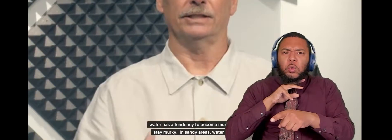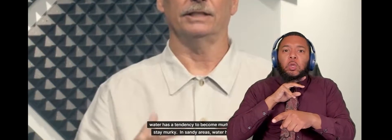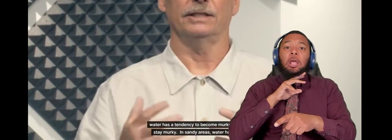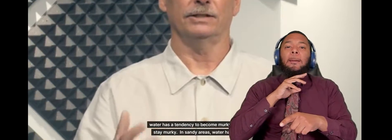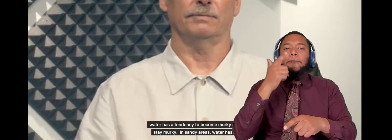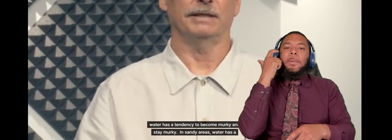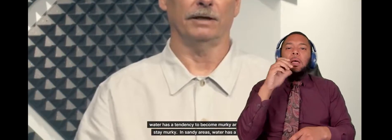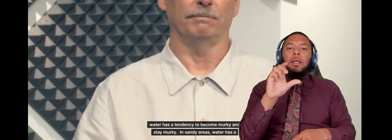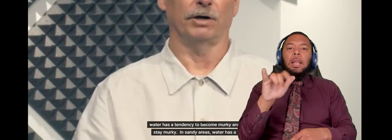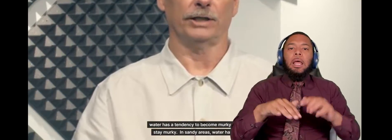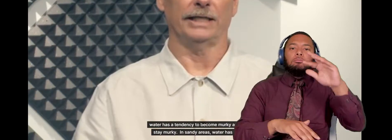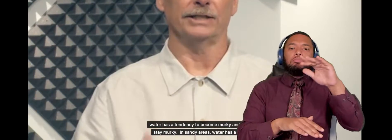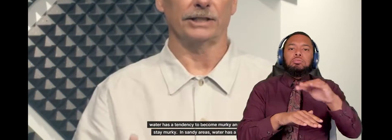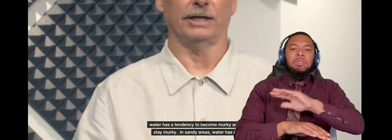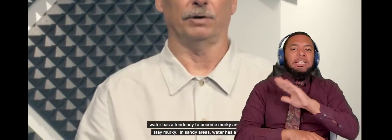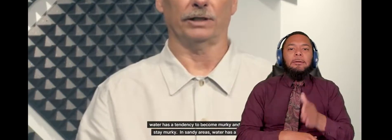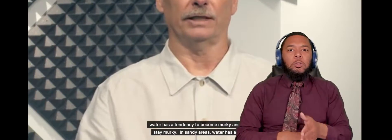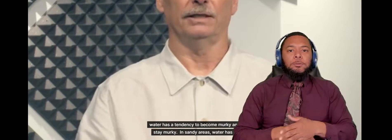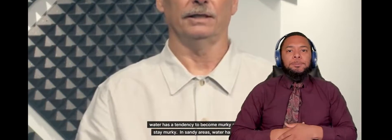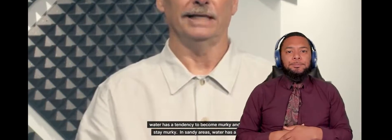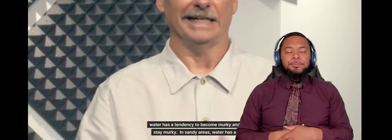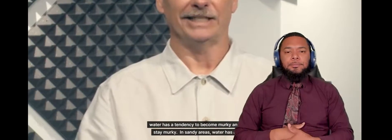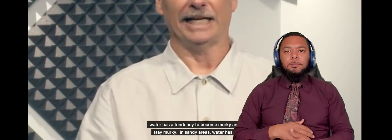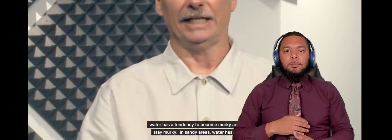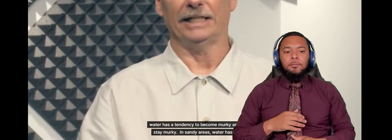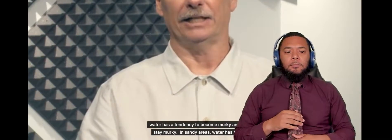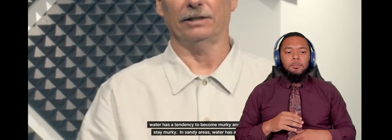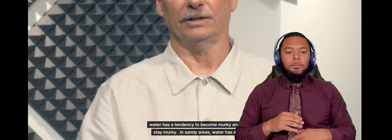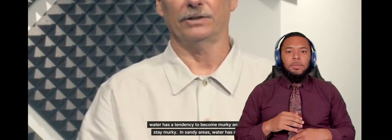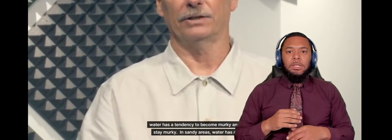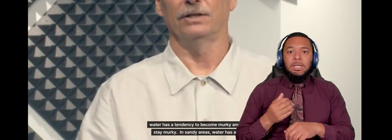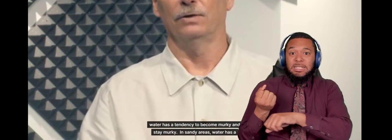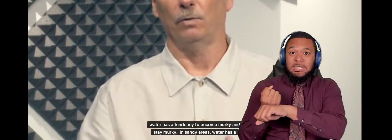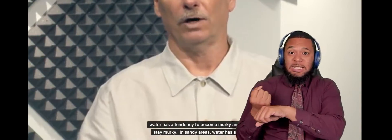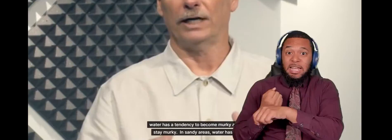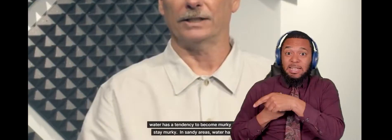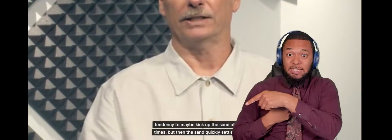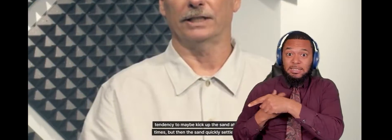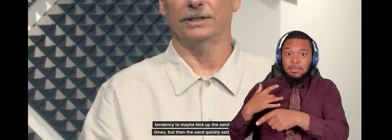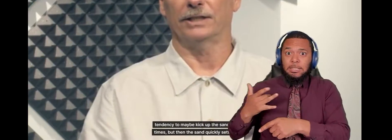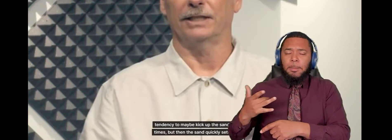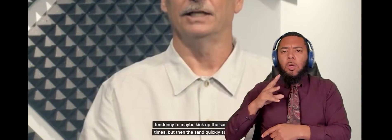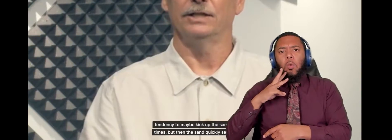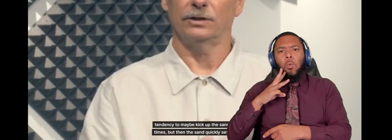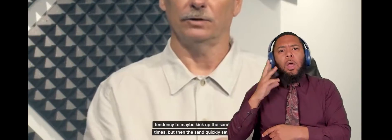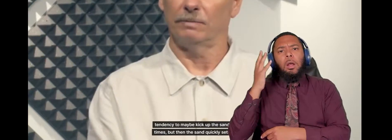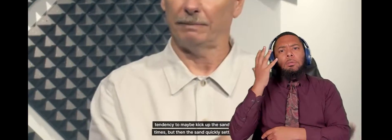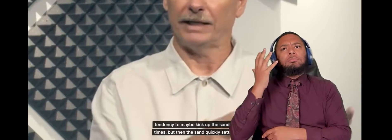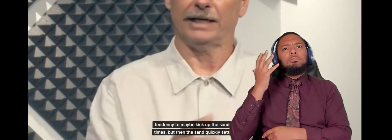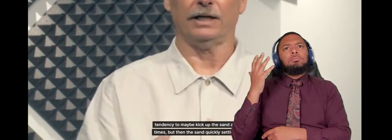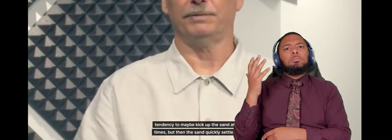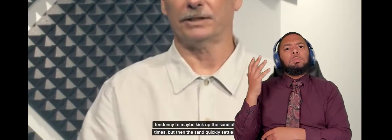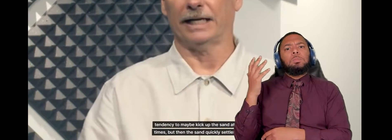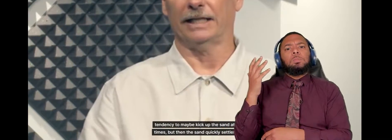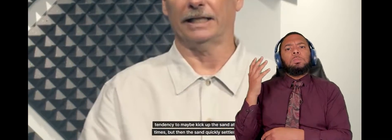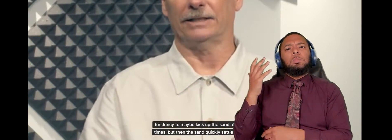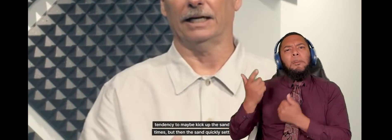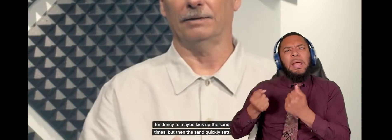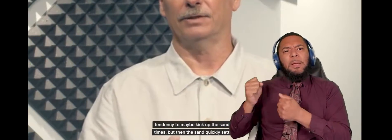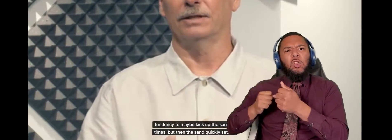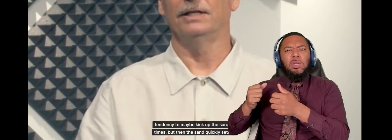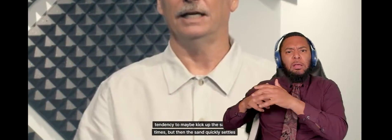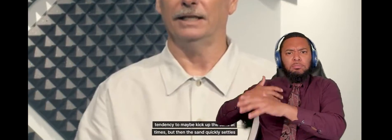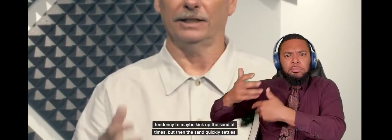a tendency to become murky and stay murky. In sandy areas, water has a tendency to maybe kick up the sand